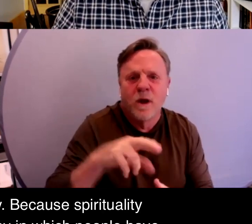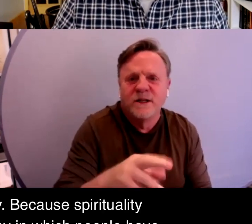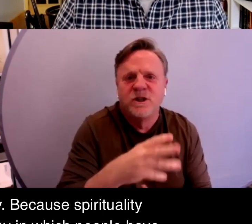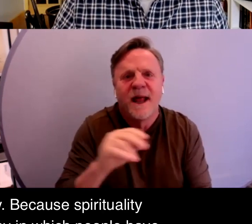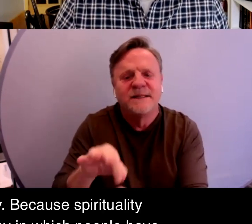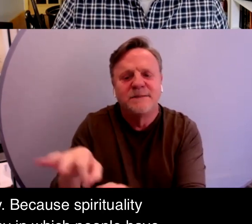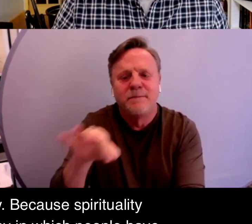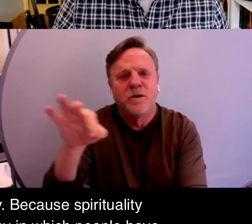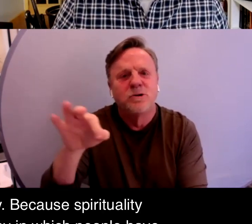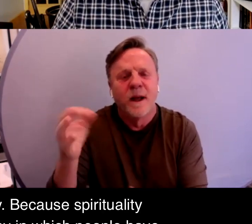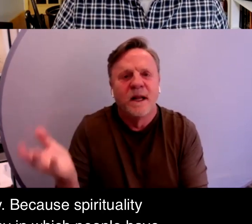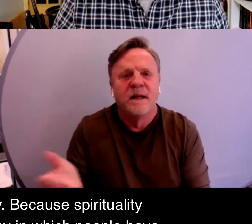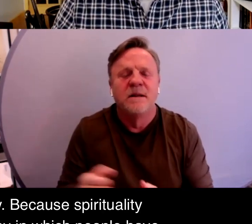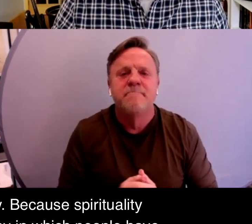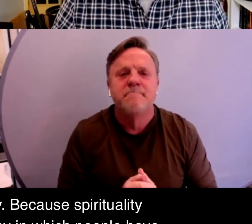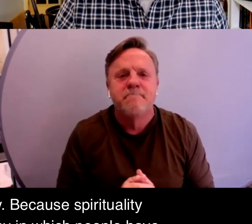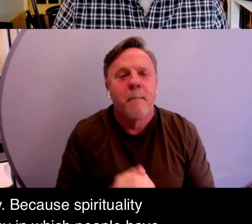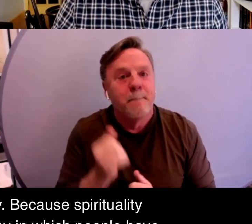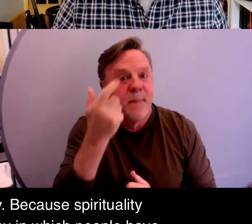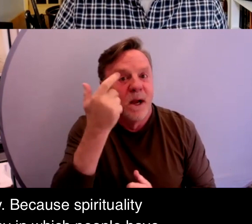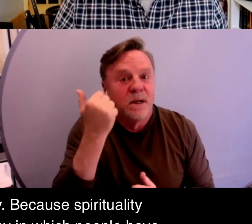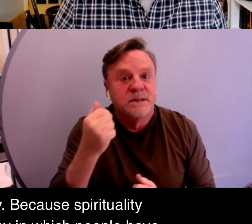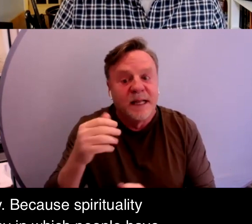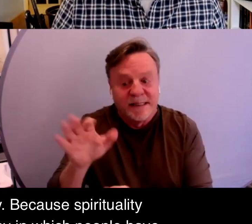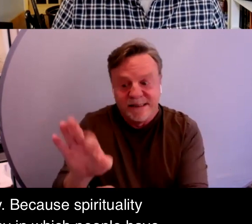spirituality? Because